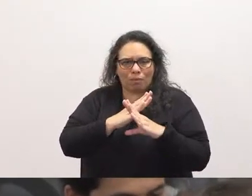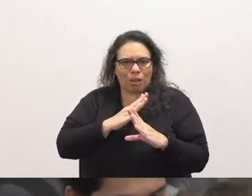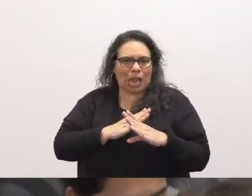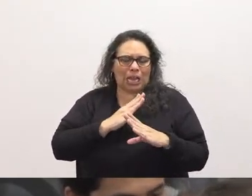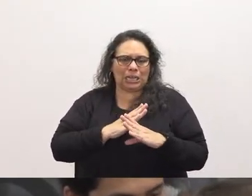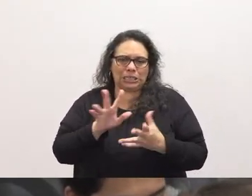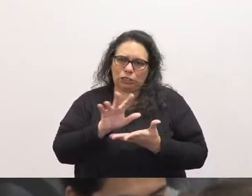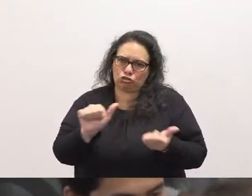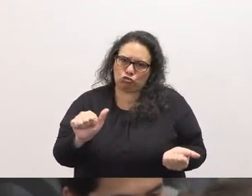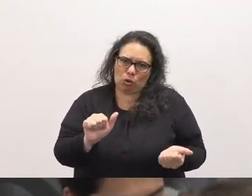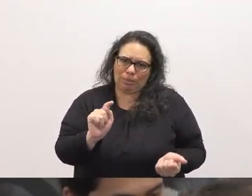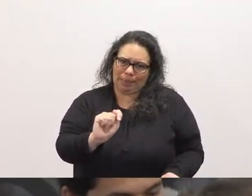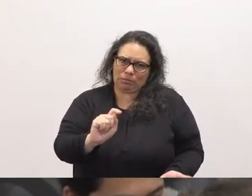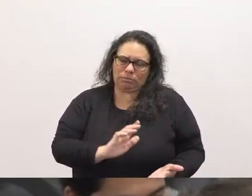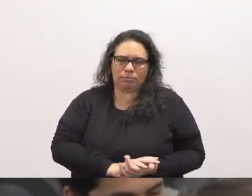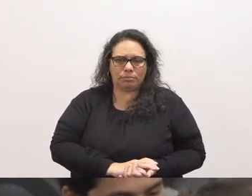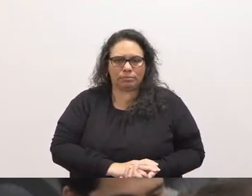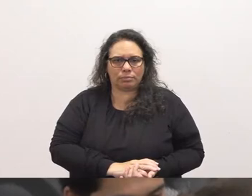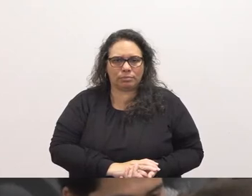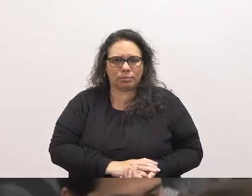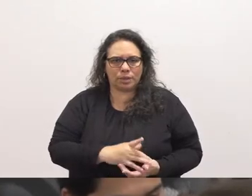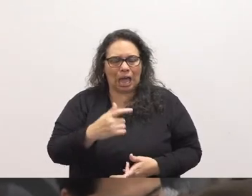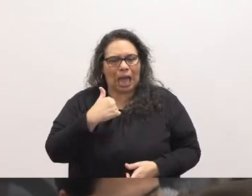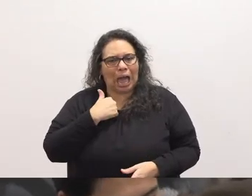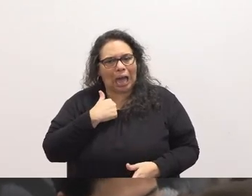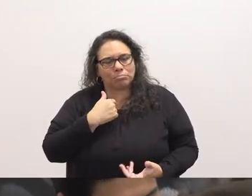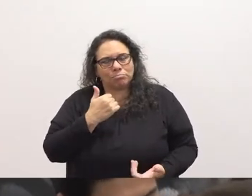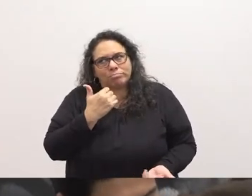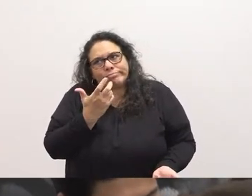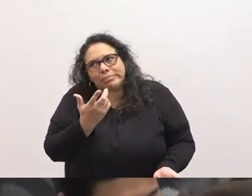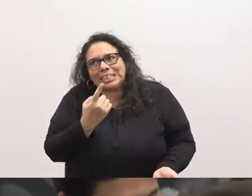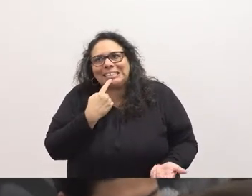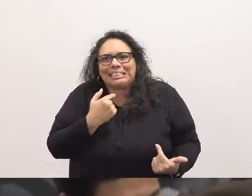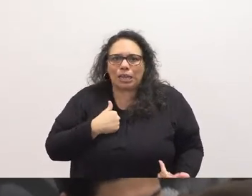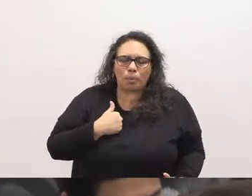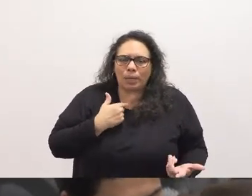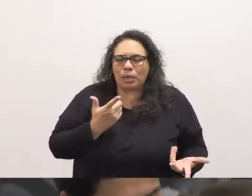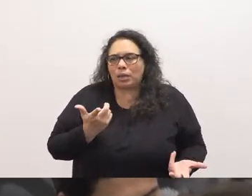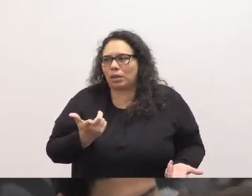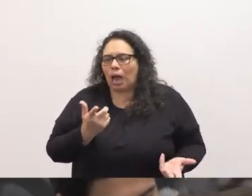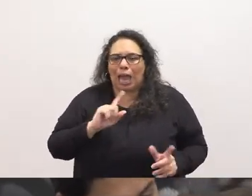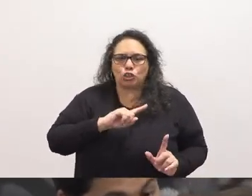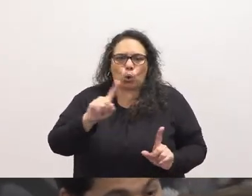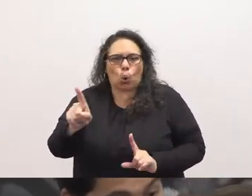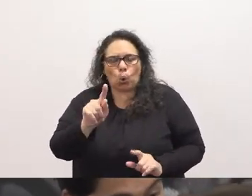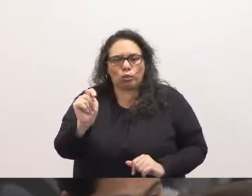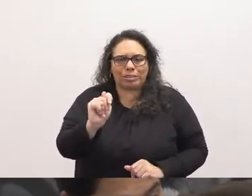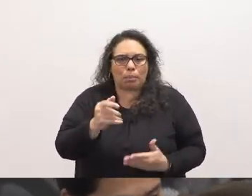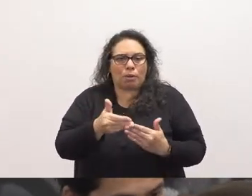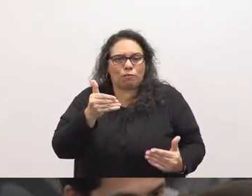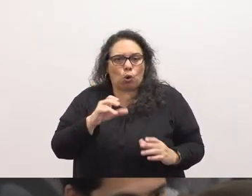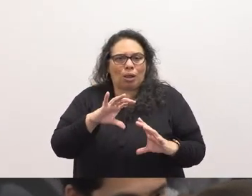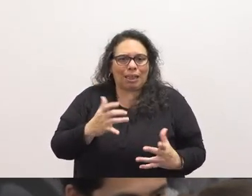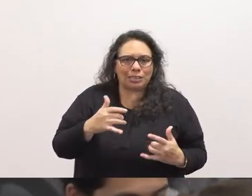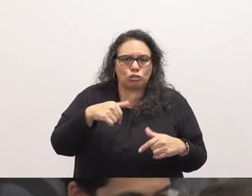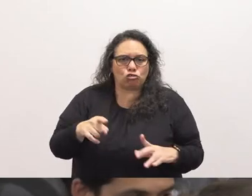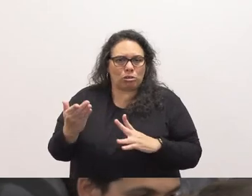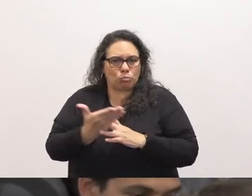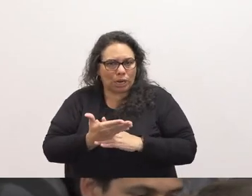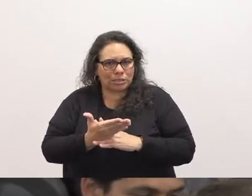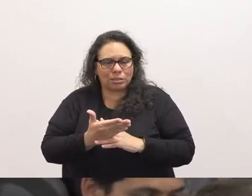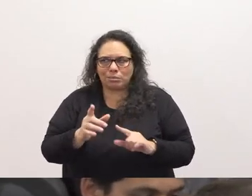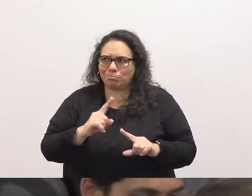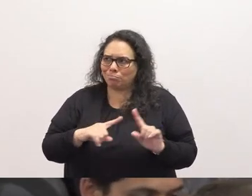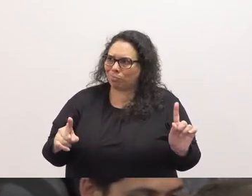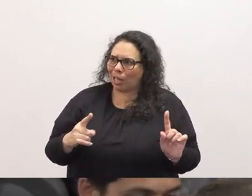being destroyed. I am commonly told when raising these concerns that I should go to the restroom before class and during breaks. But